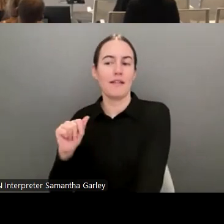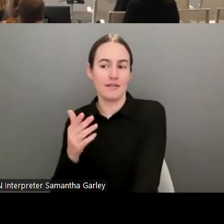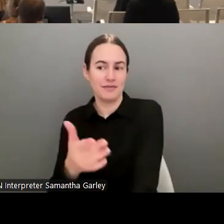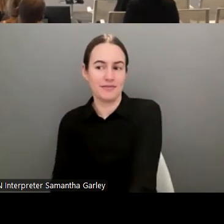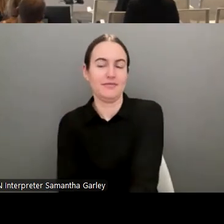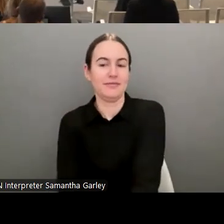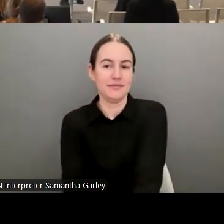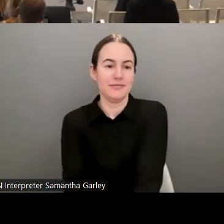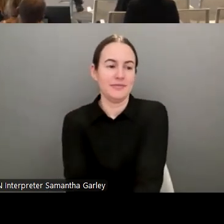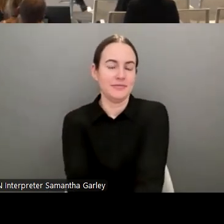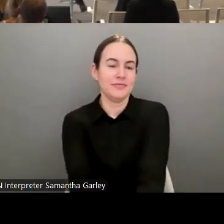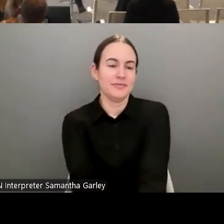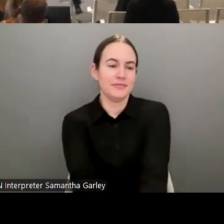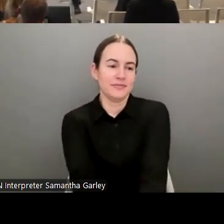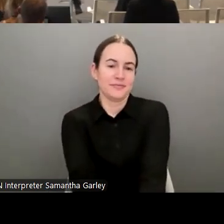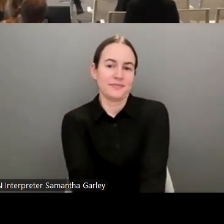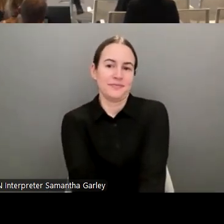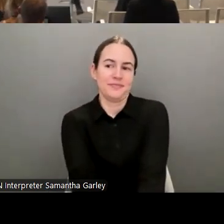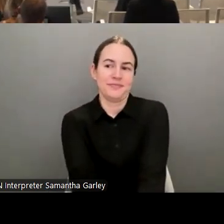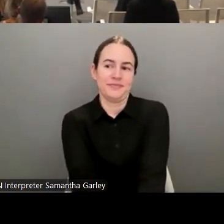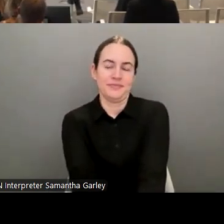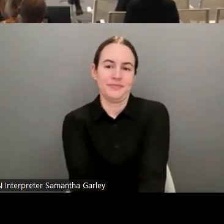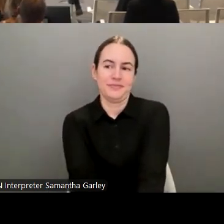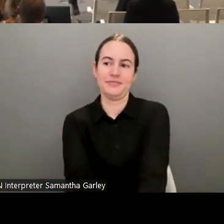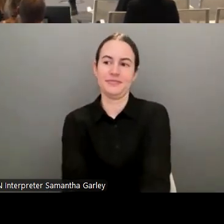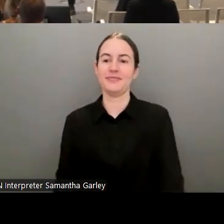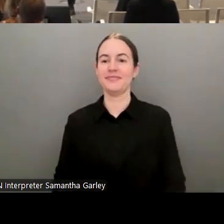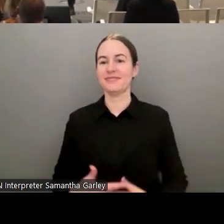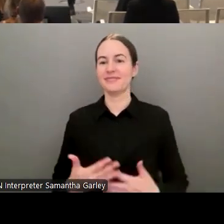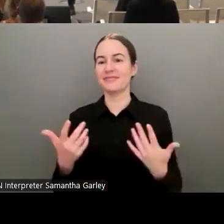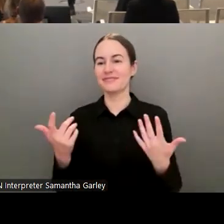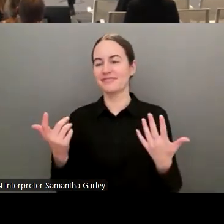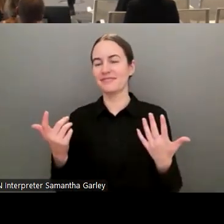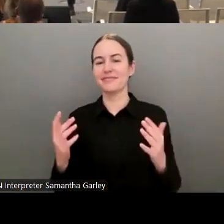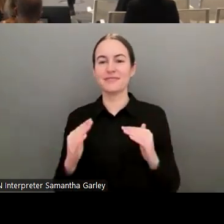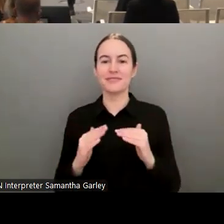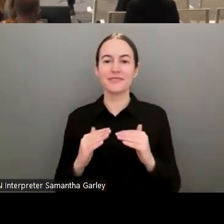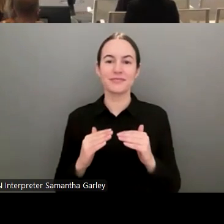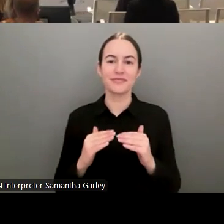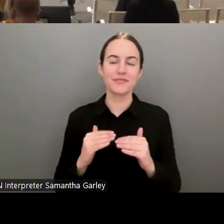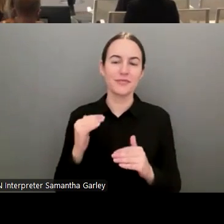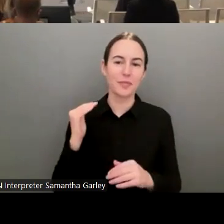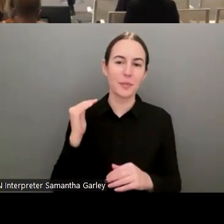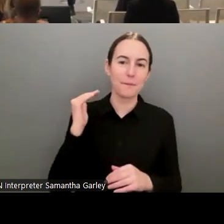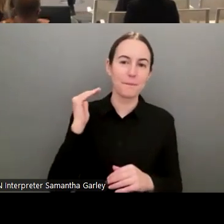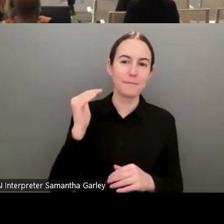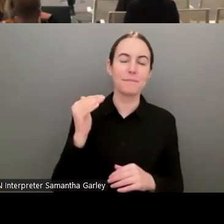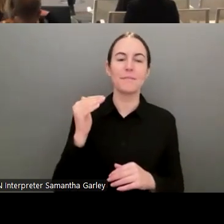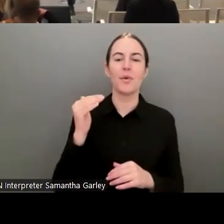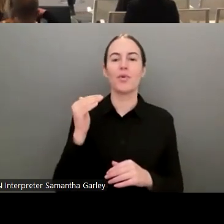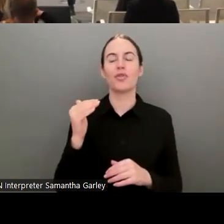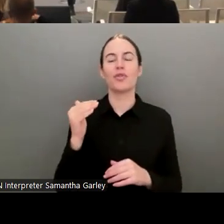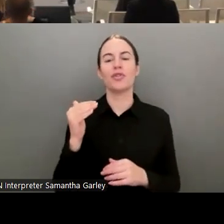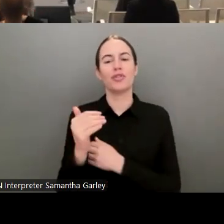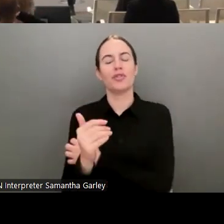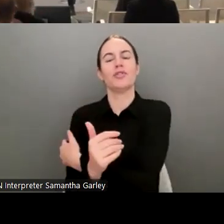Well, of course, more webinars, maybe even more advanced webinars